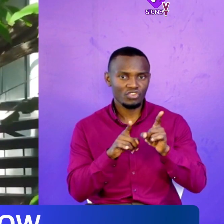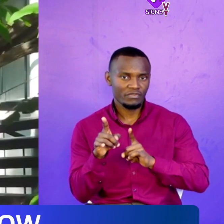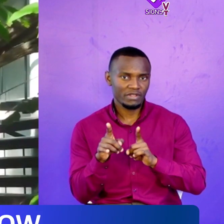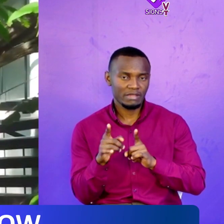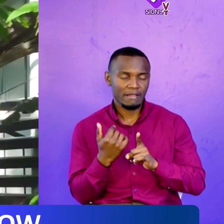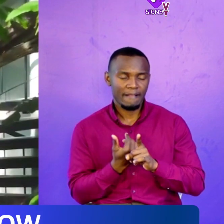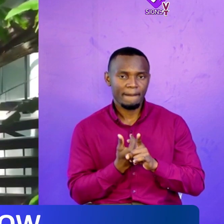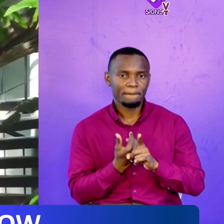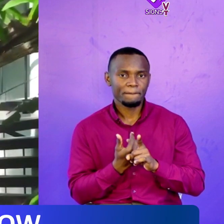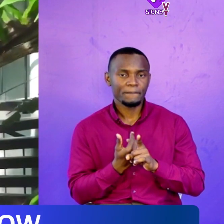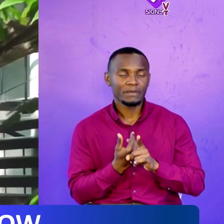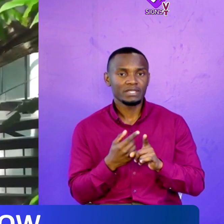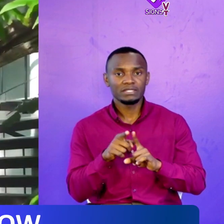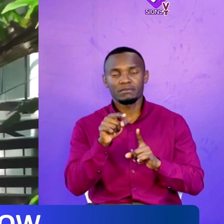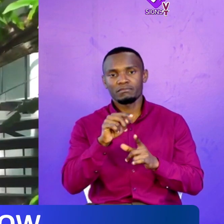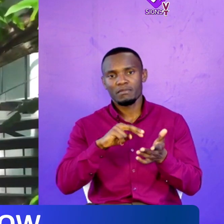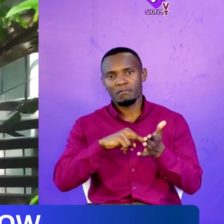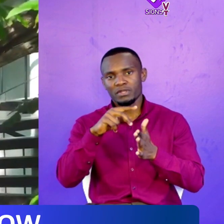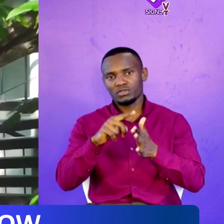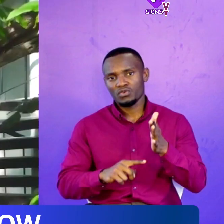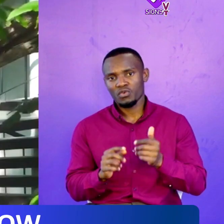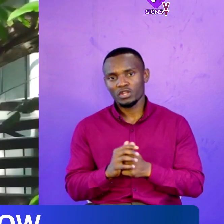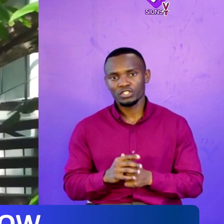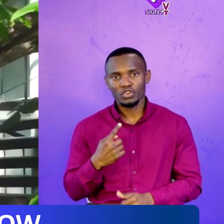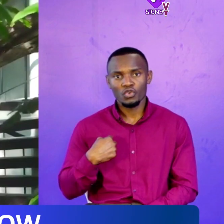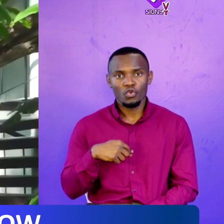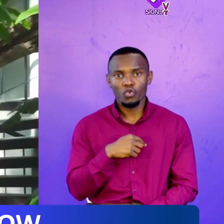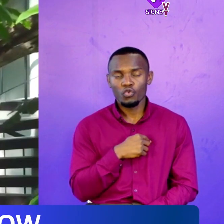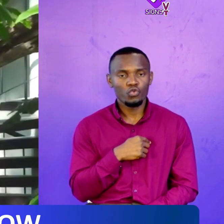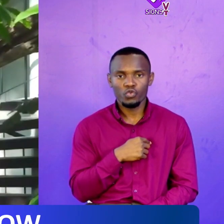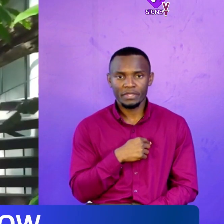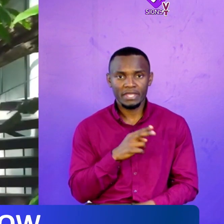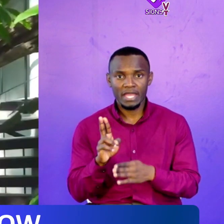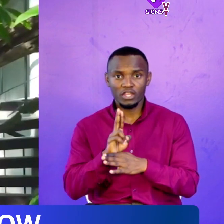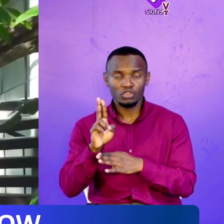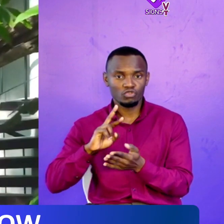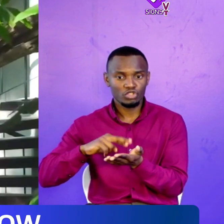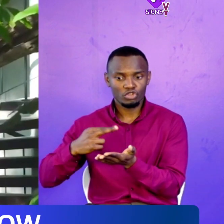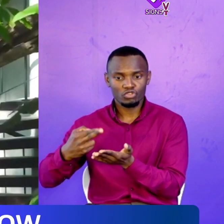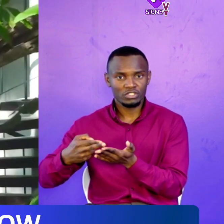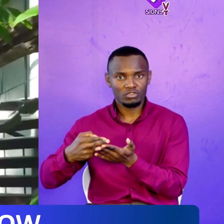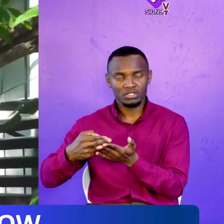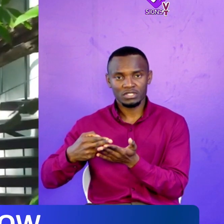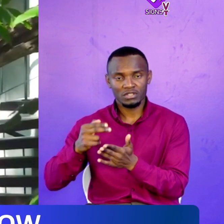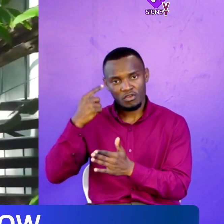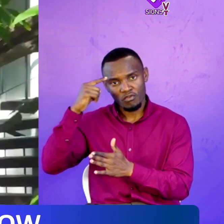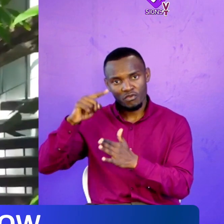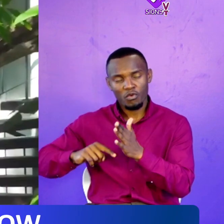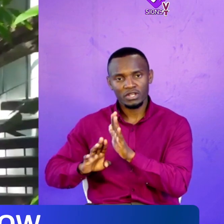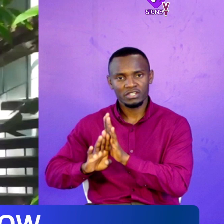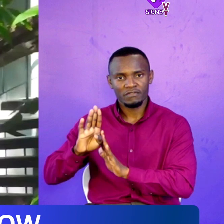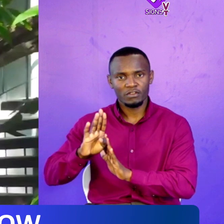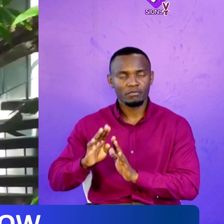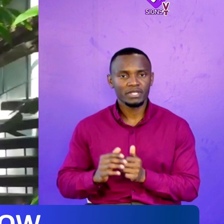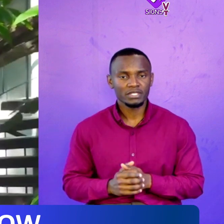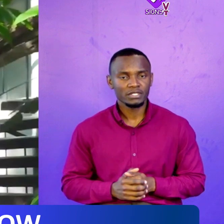sense, what that means is that we are encroaching on those resources that we should be using for development. So if